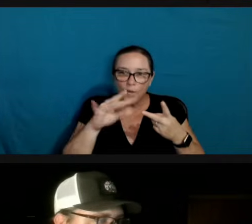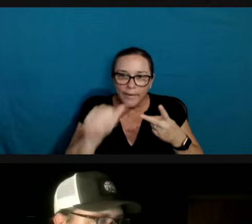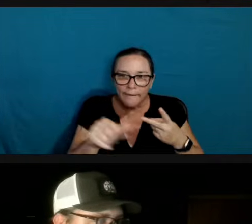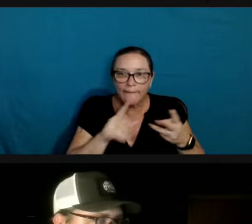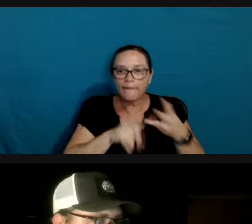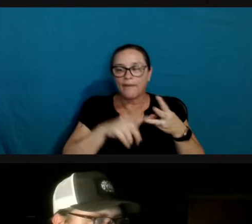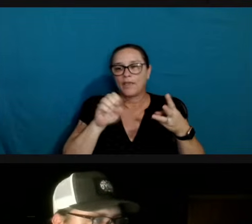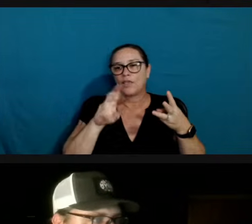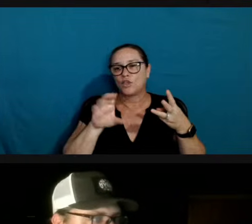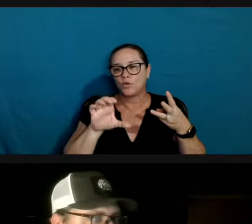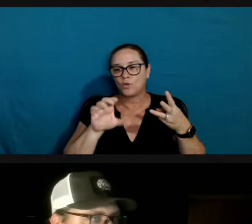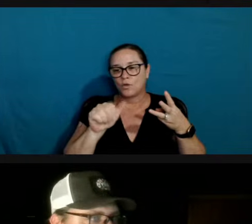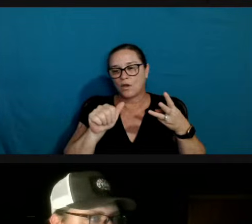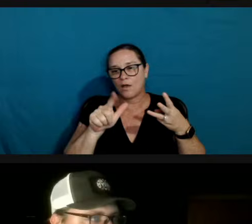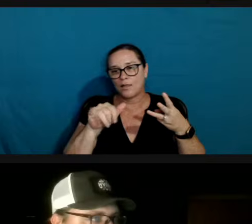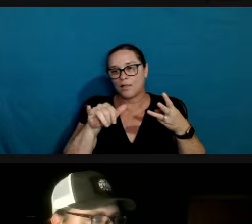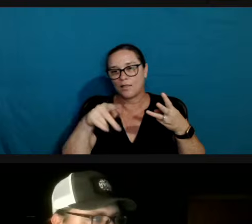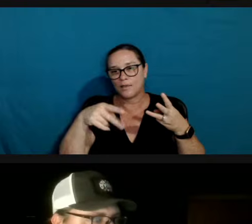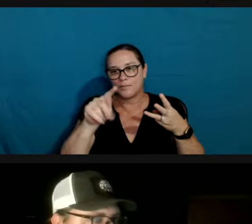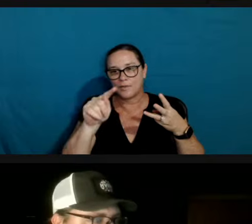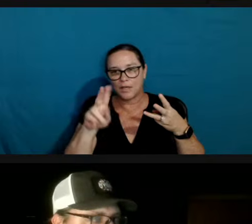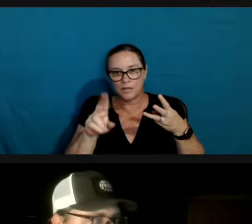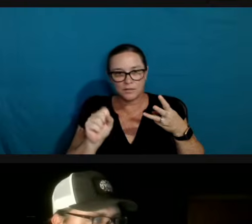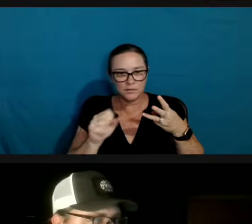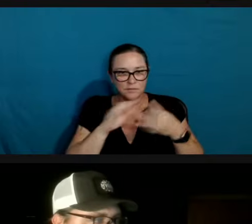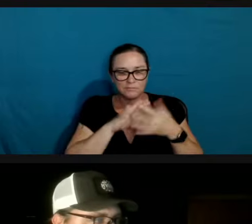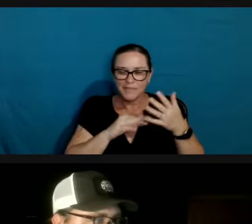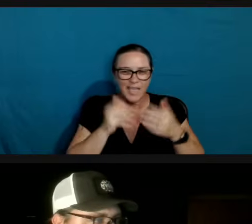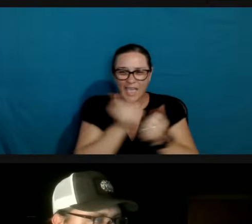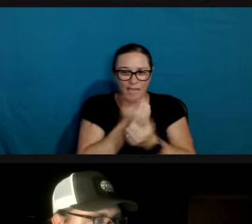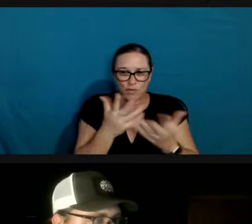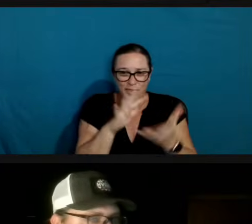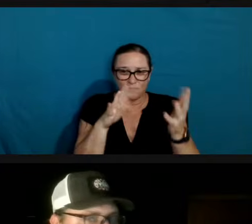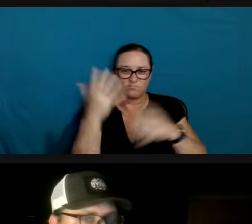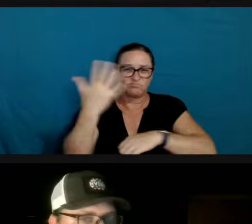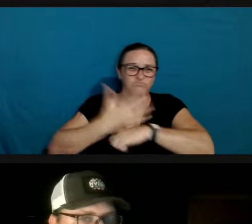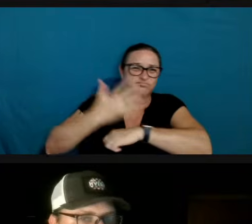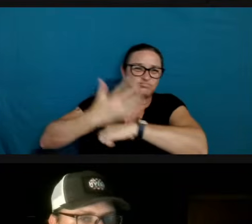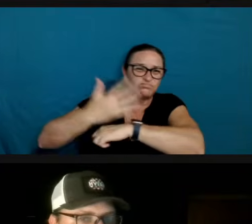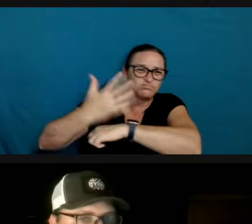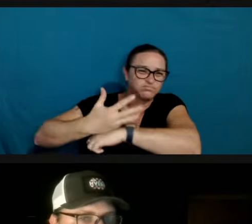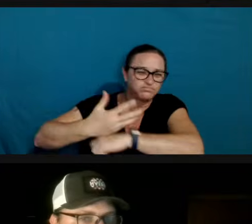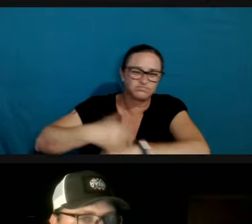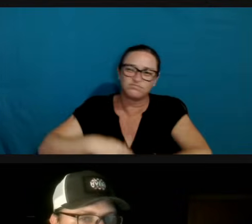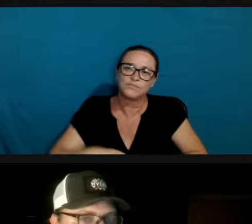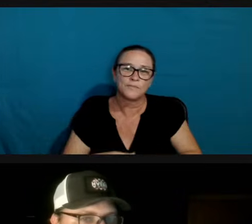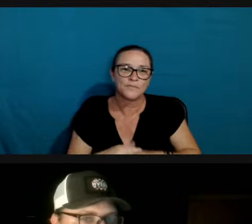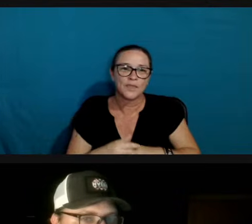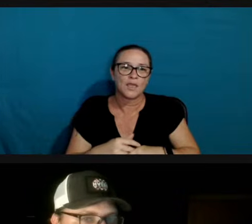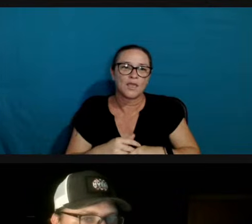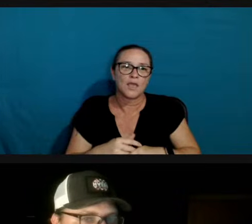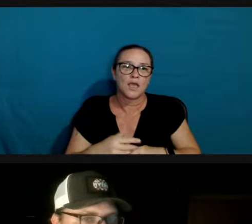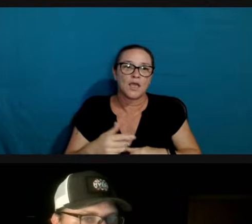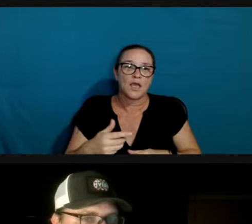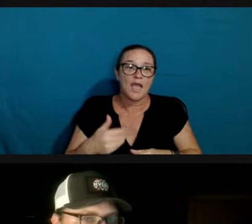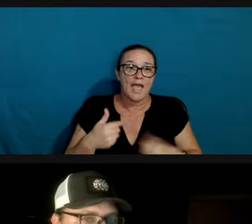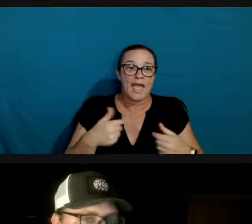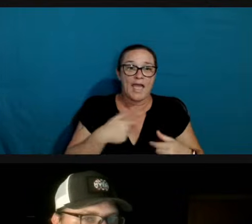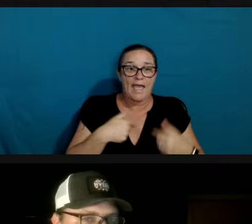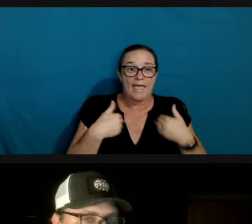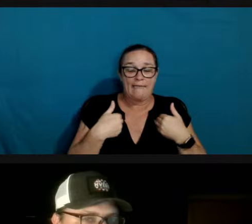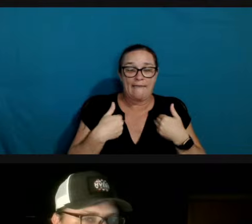eucalyptus, whatever you can think of, probably ended up falling in this thing. I know I have a 20-foot,